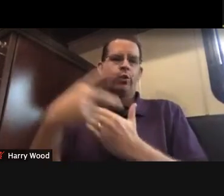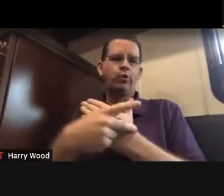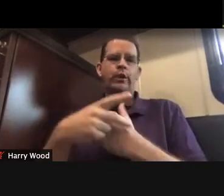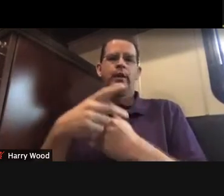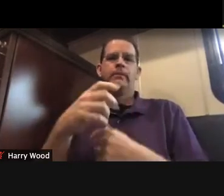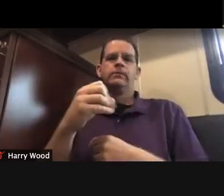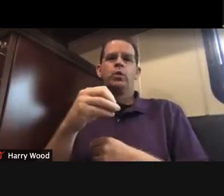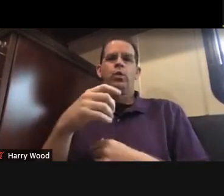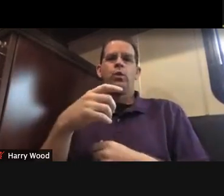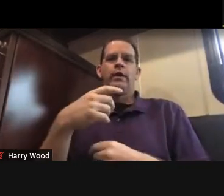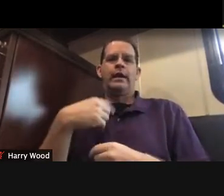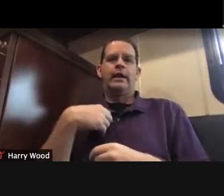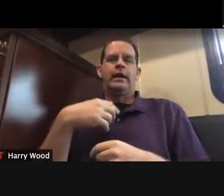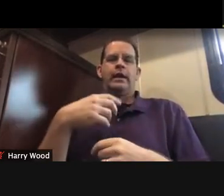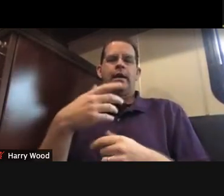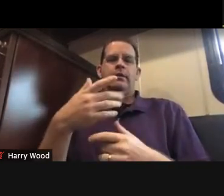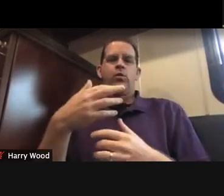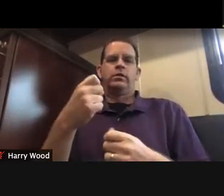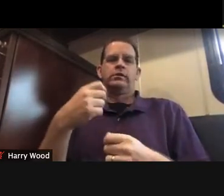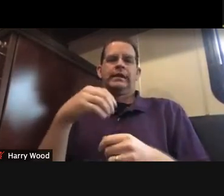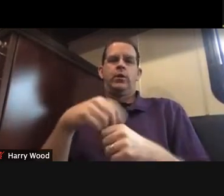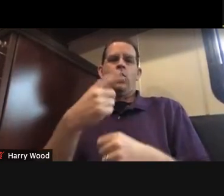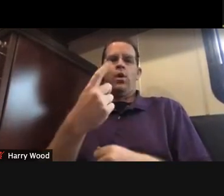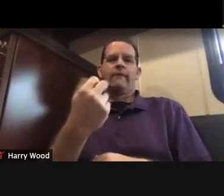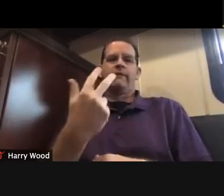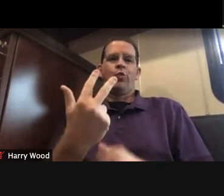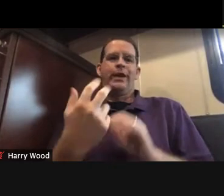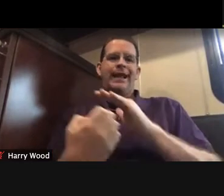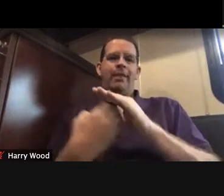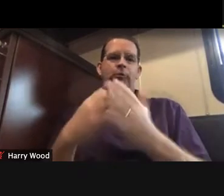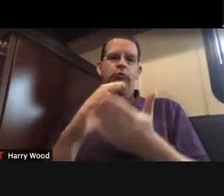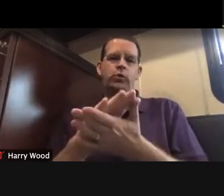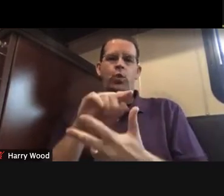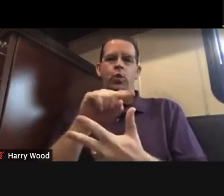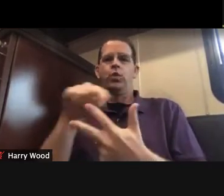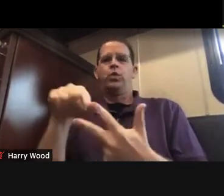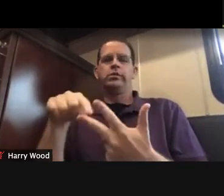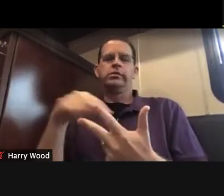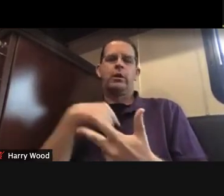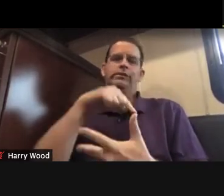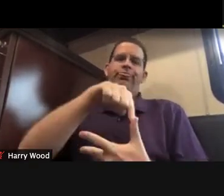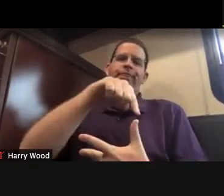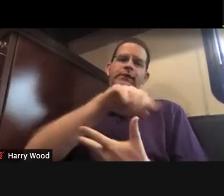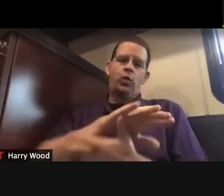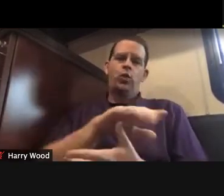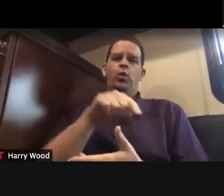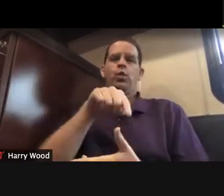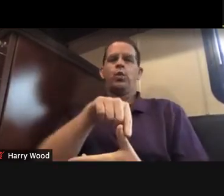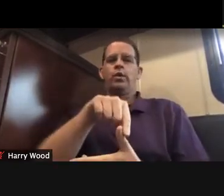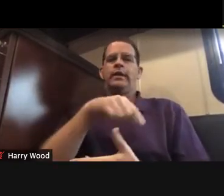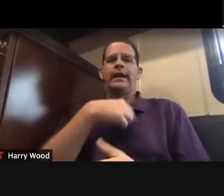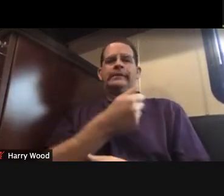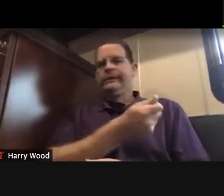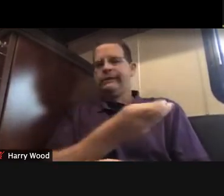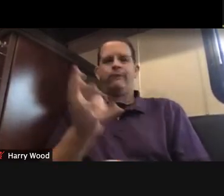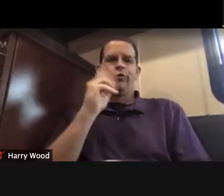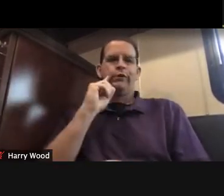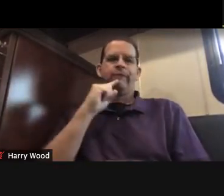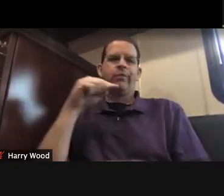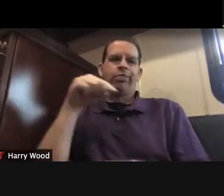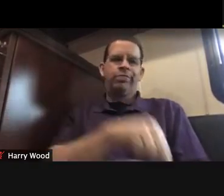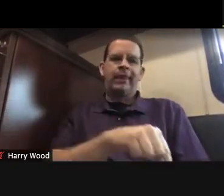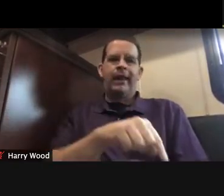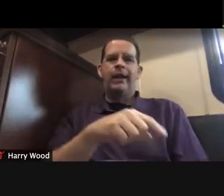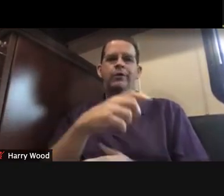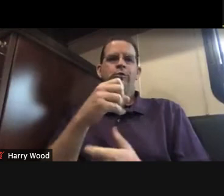school, um, and that public school had a large, um, deaf and hard of hearing program. So I was in